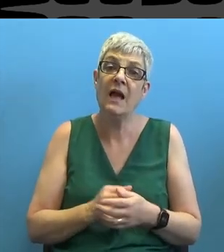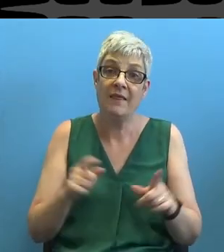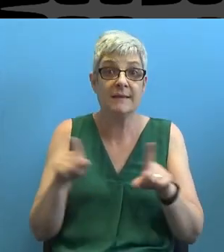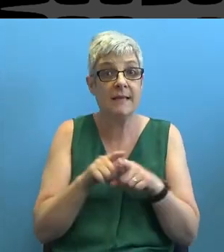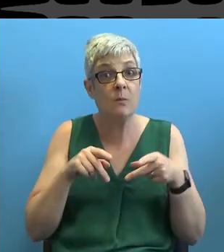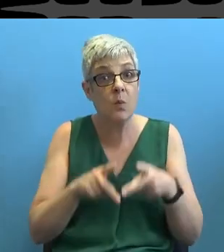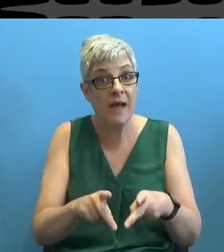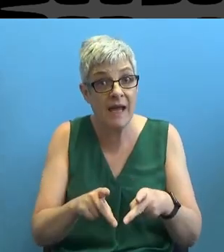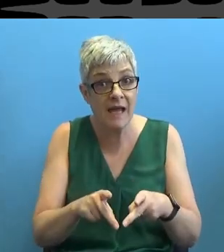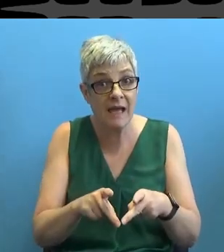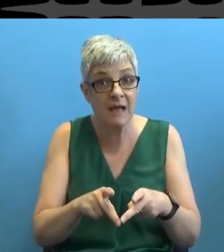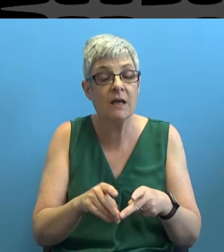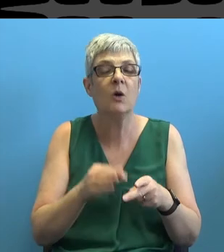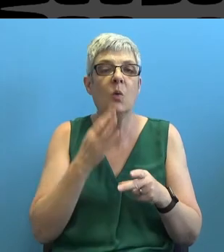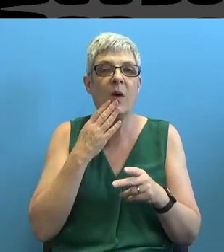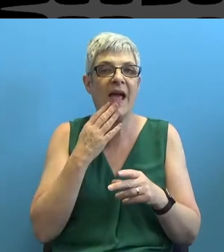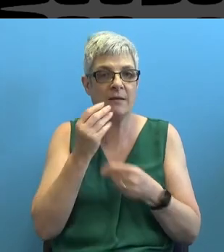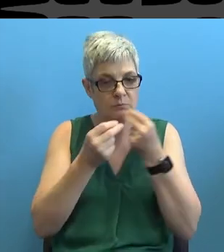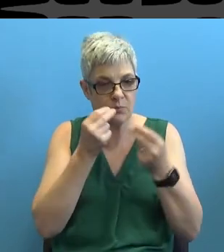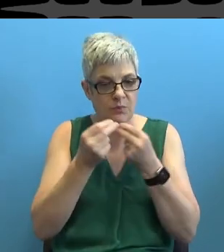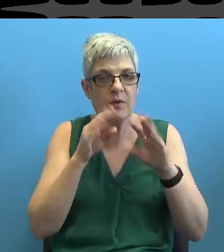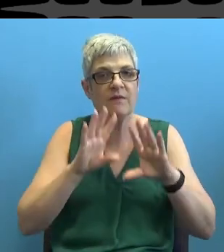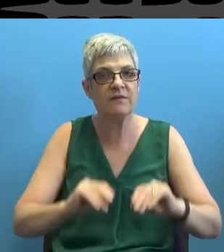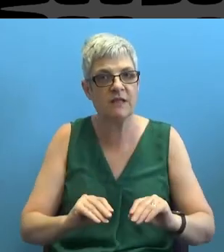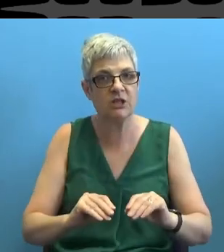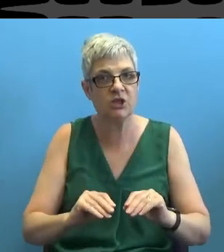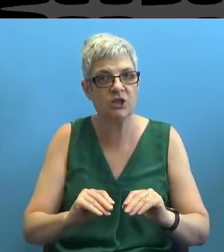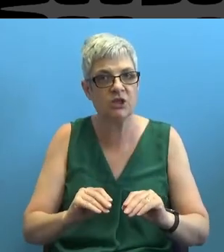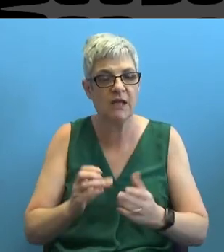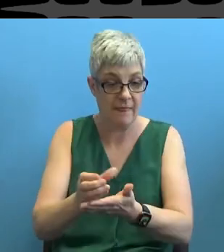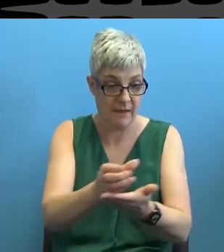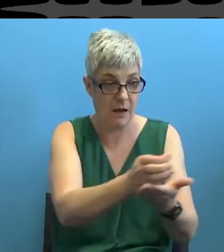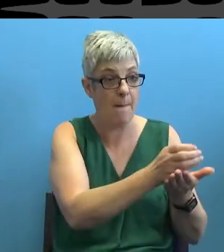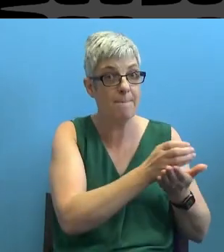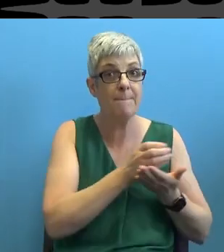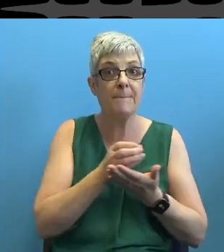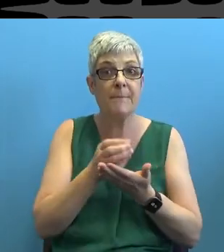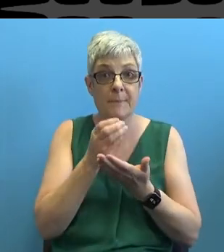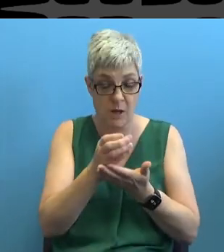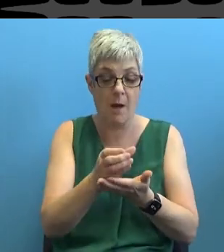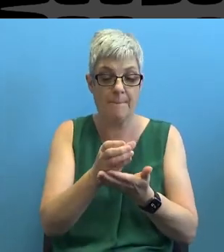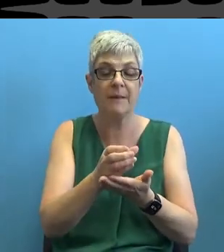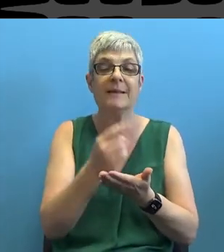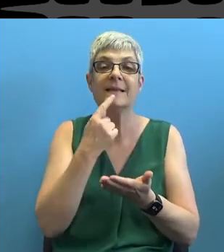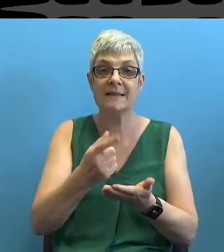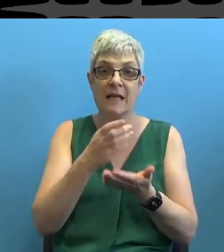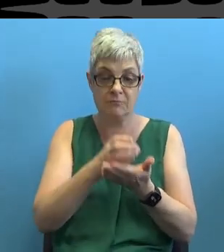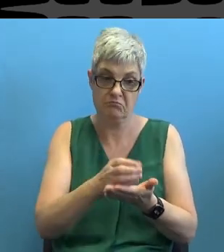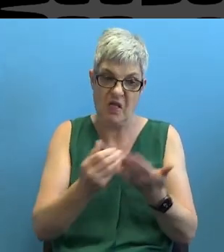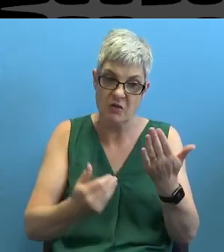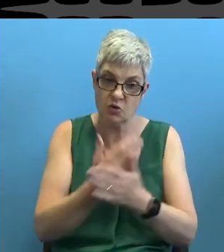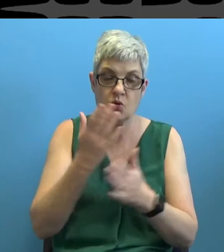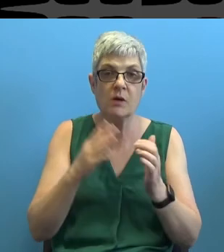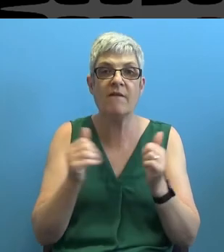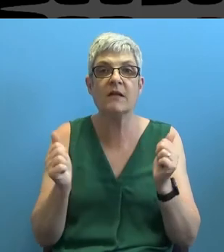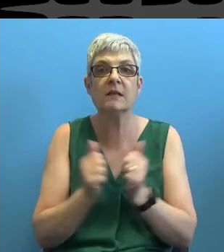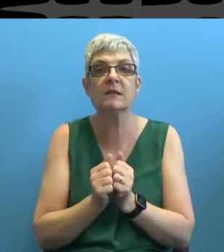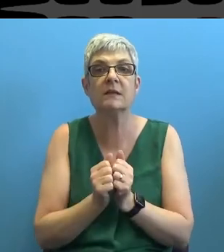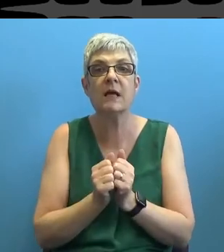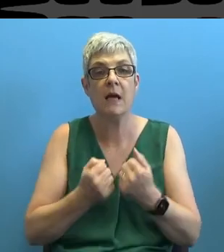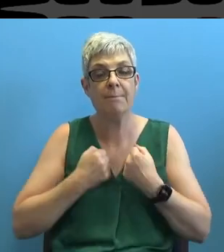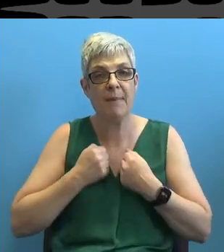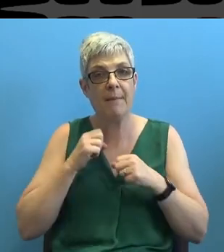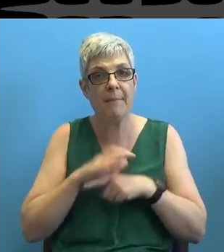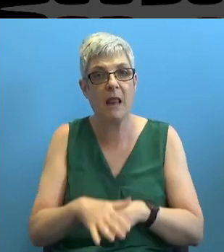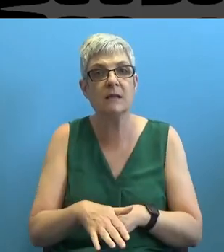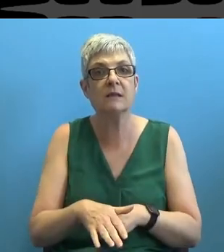In the same way, after the supper, he took the cup, saying, This cup is the new covenant in my